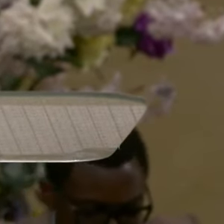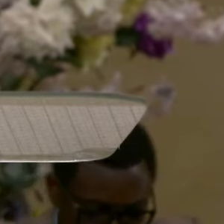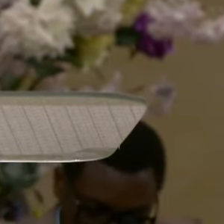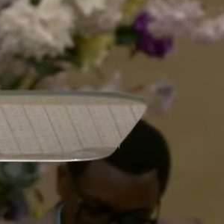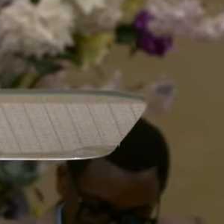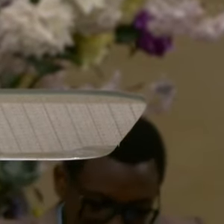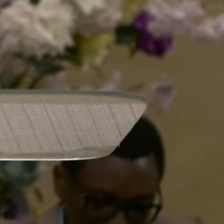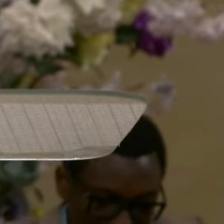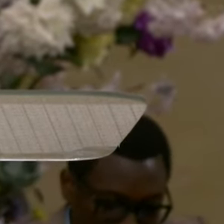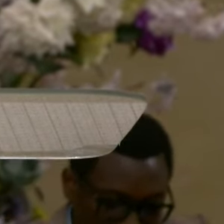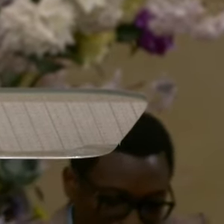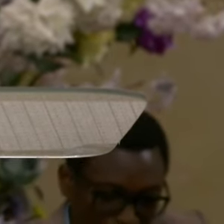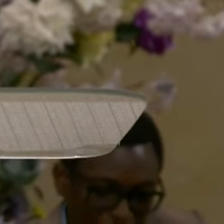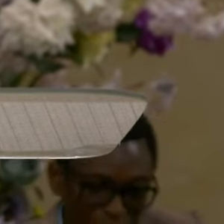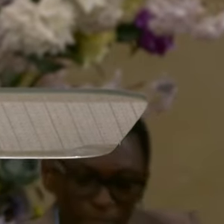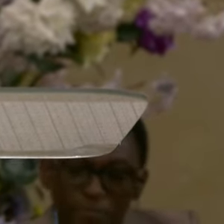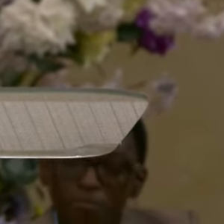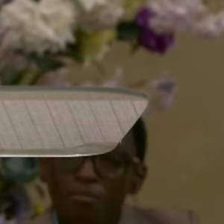Amen.